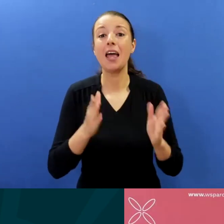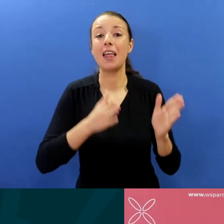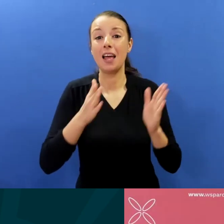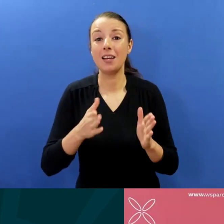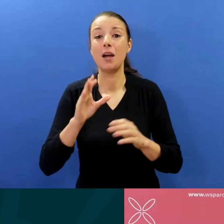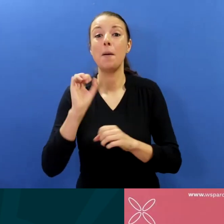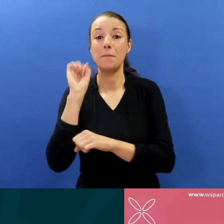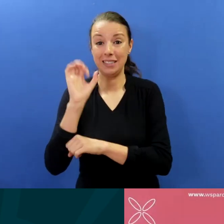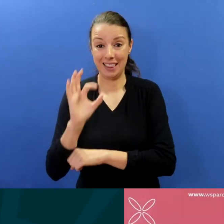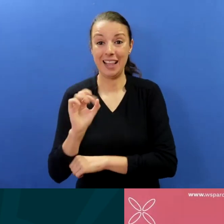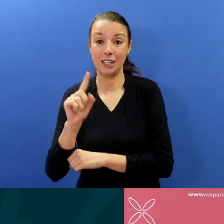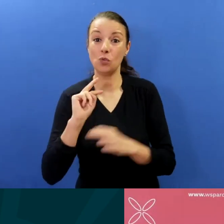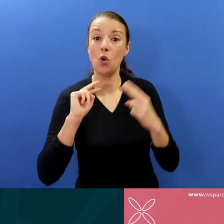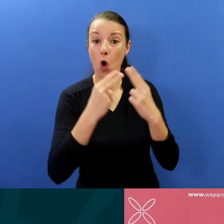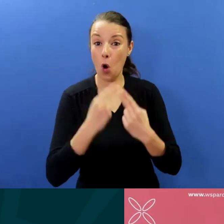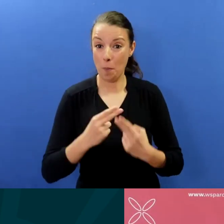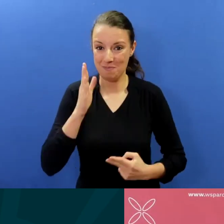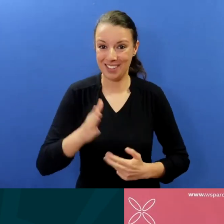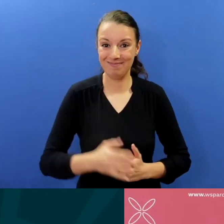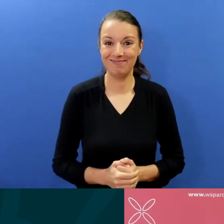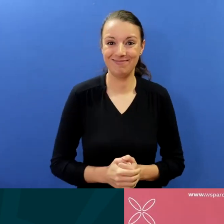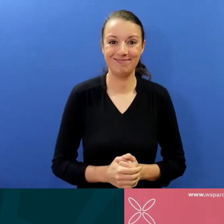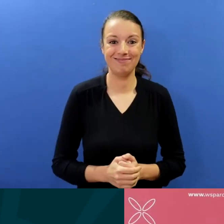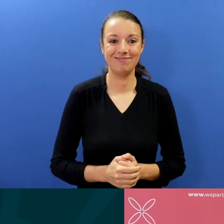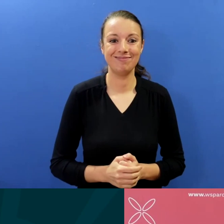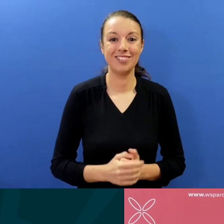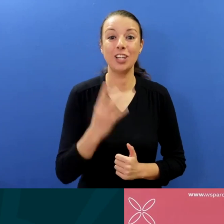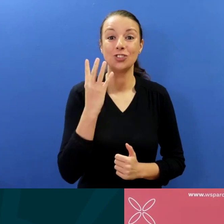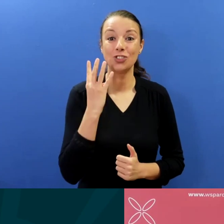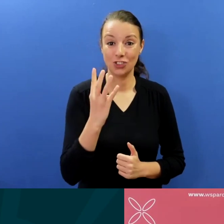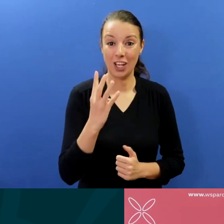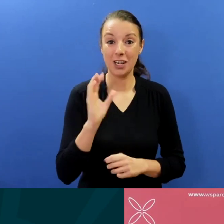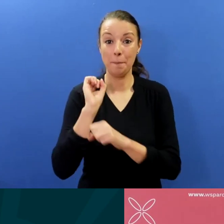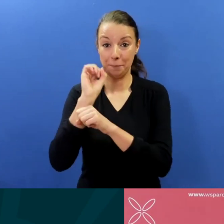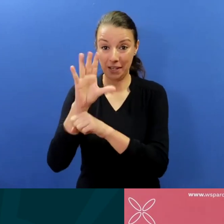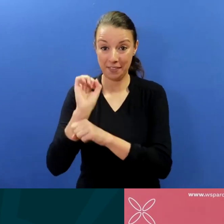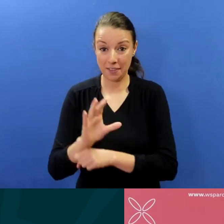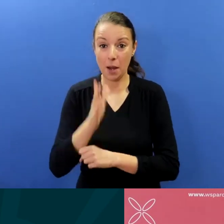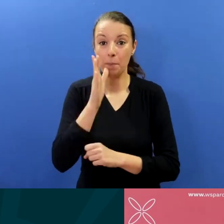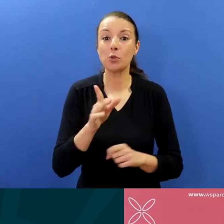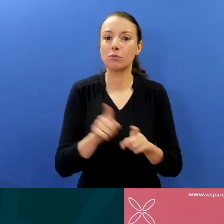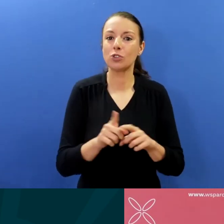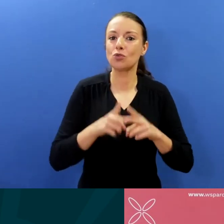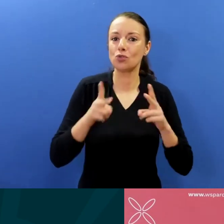questions will be answered soon. Please be patient. And after another,